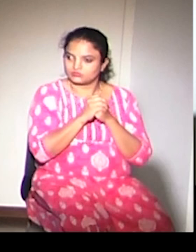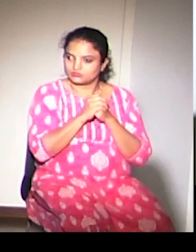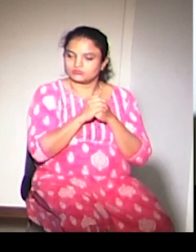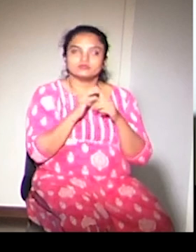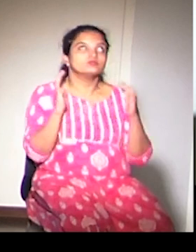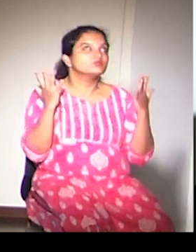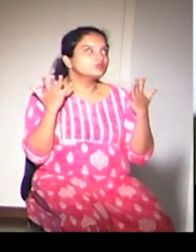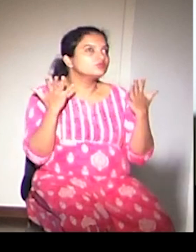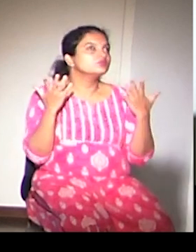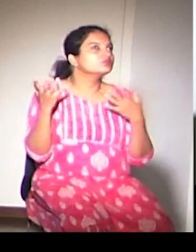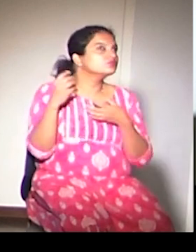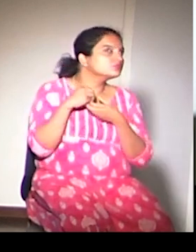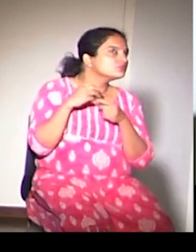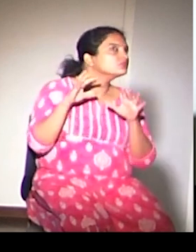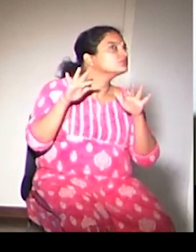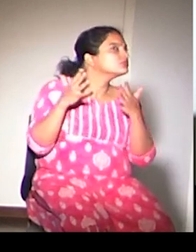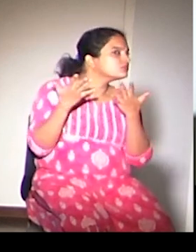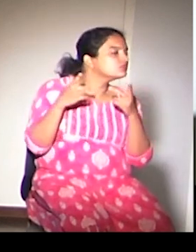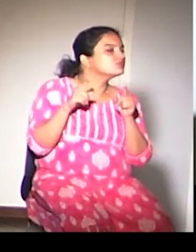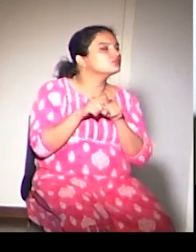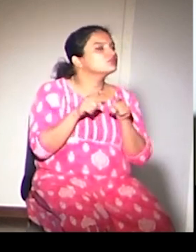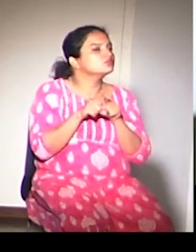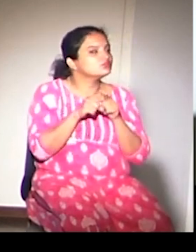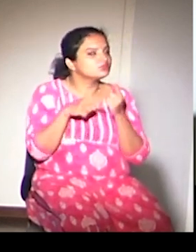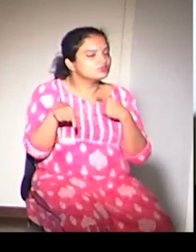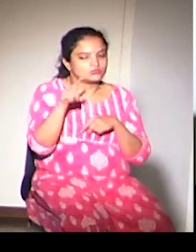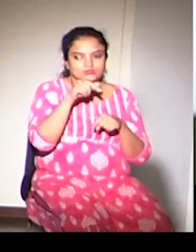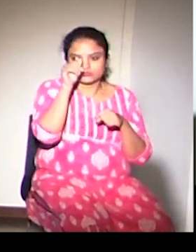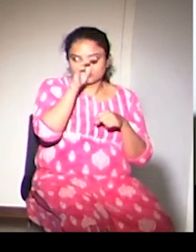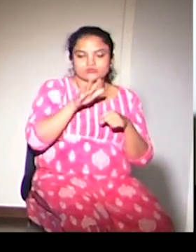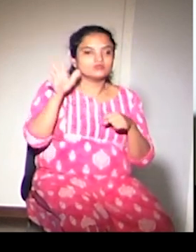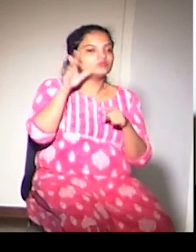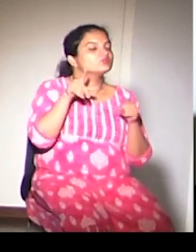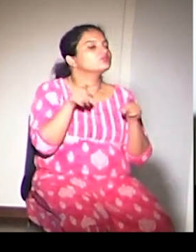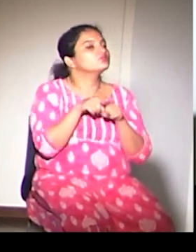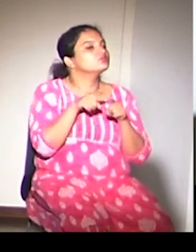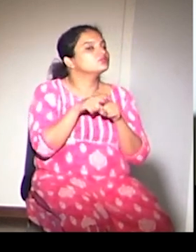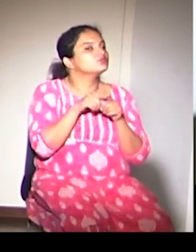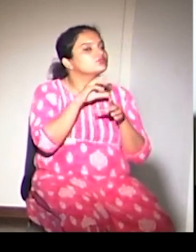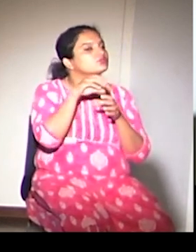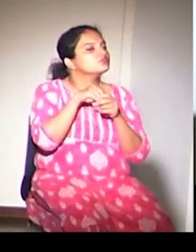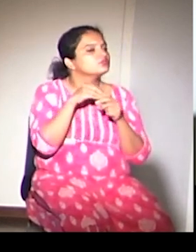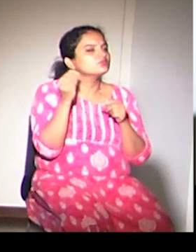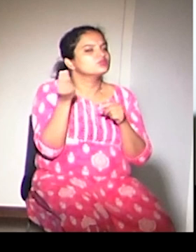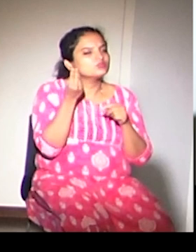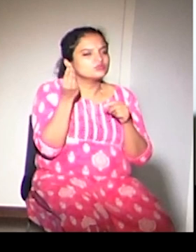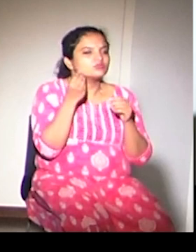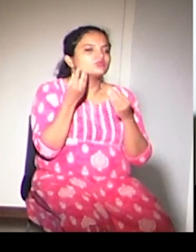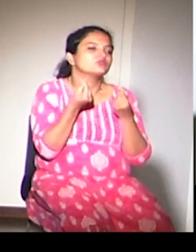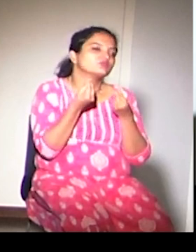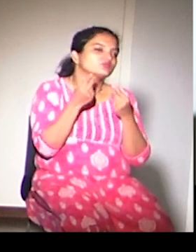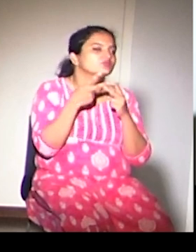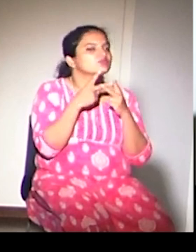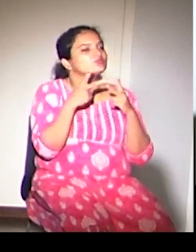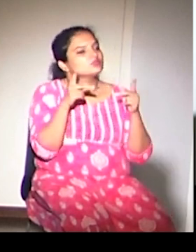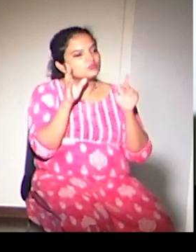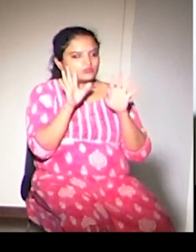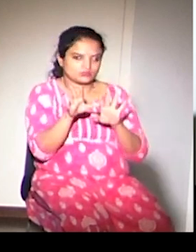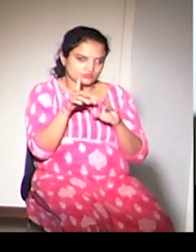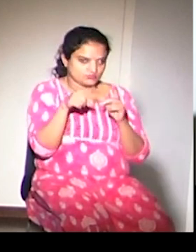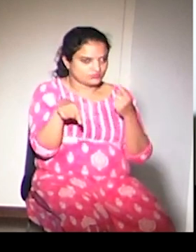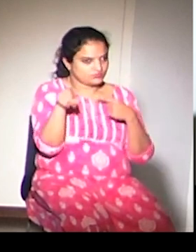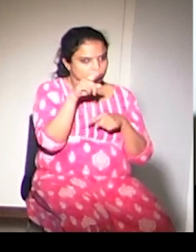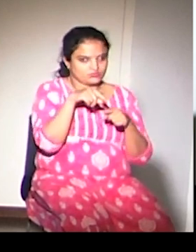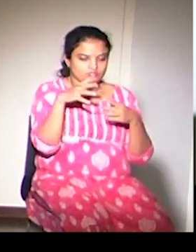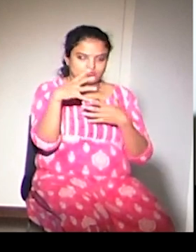and in ceramic tiles were not native to India as an art form. There are so many material constraints, and of course, terracotta is